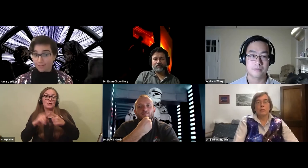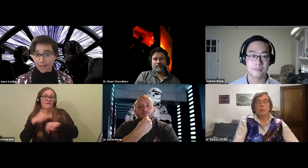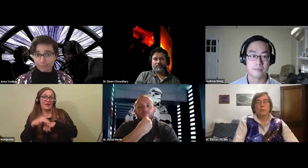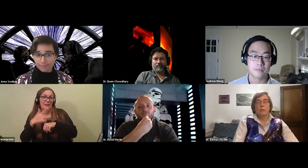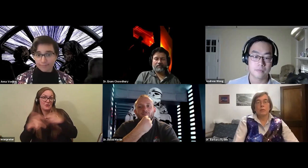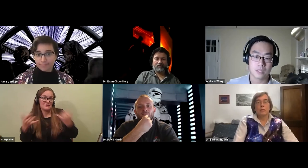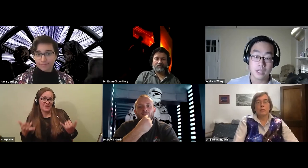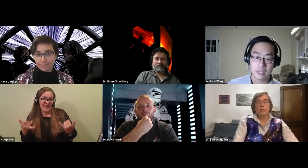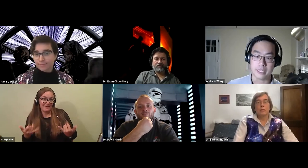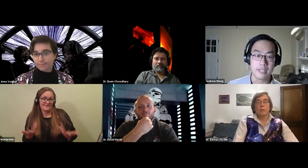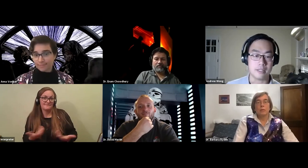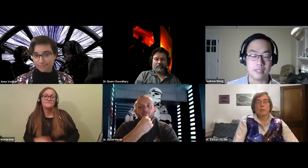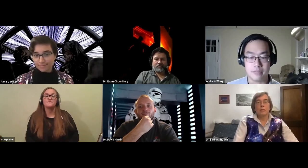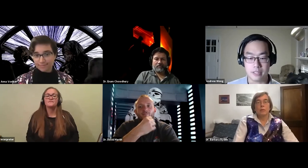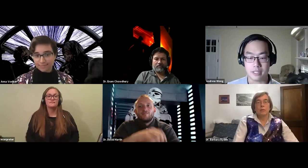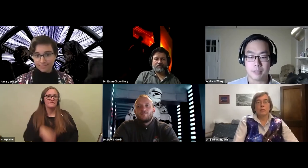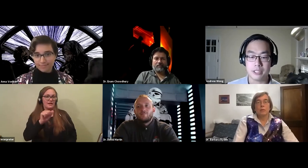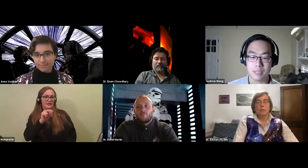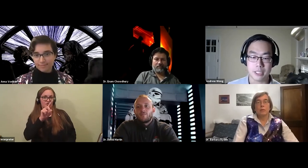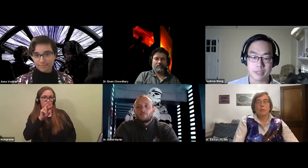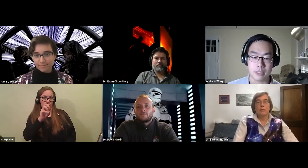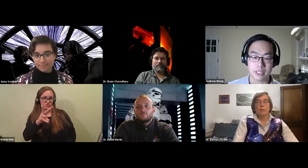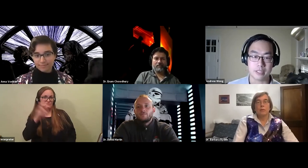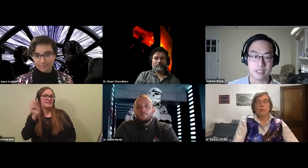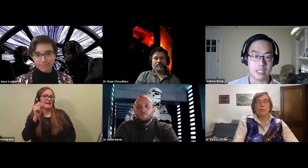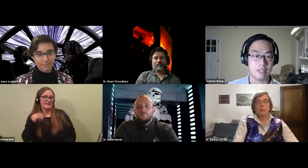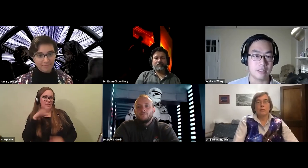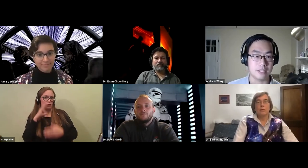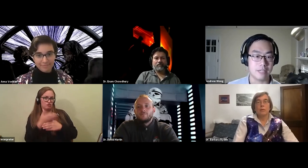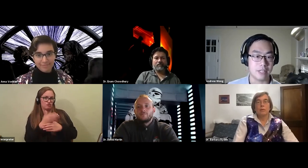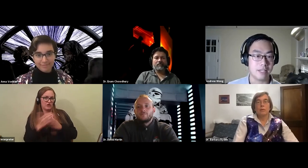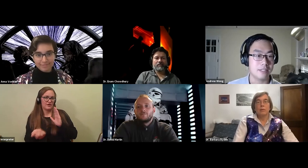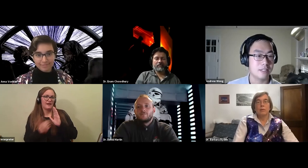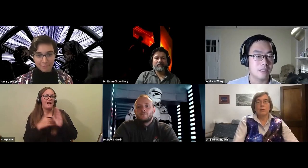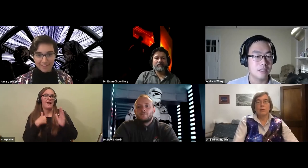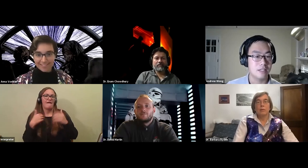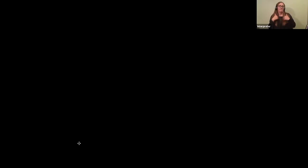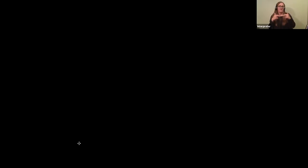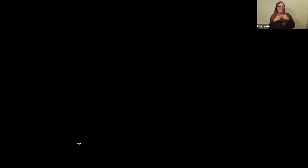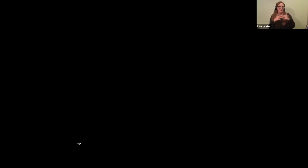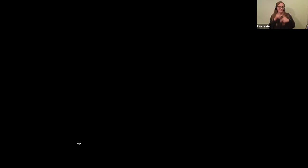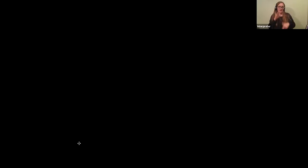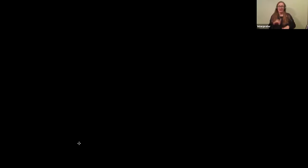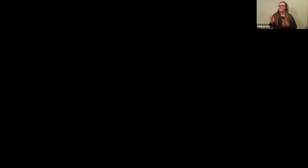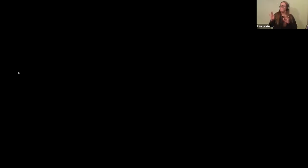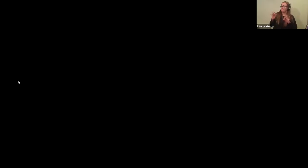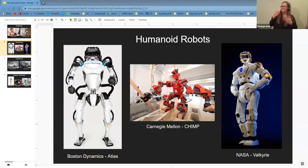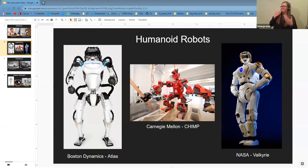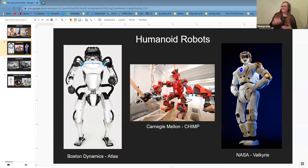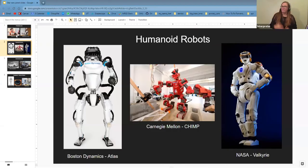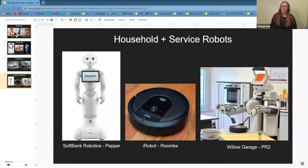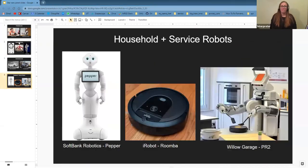people today? Yeah, definitely. I'm gonna share my screen once again because I have a slide for that. One second.